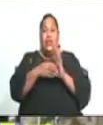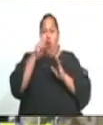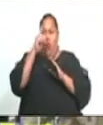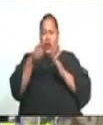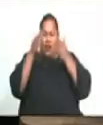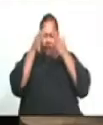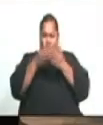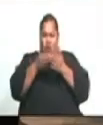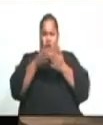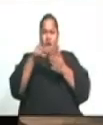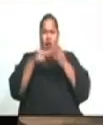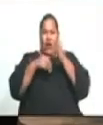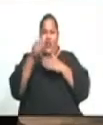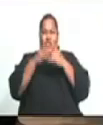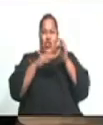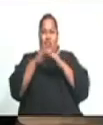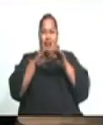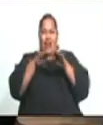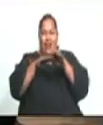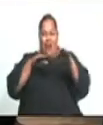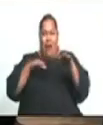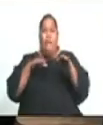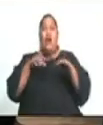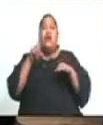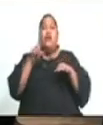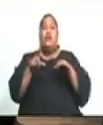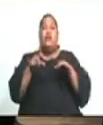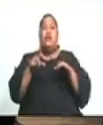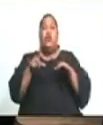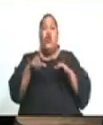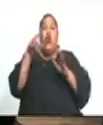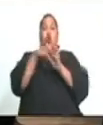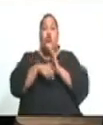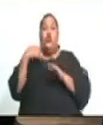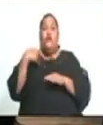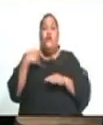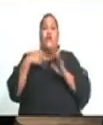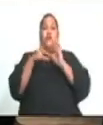on addressing infrastructure gaps, easing cost of living pressures, and